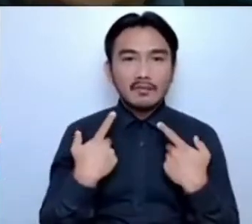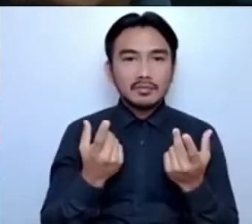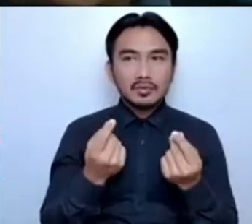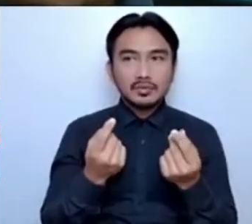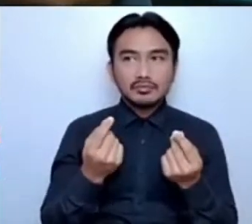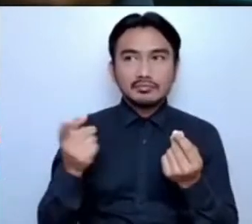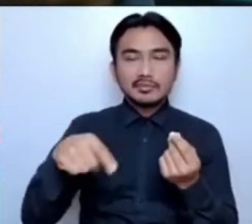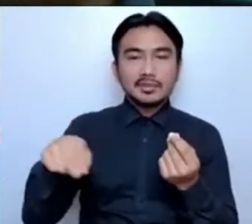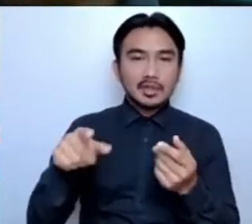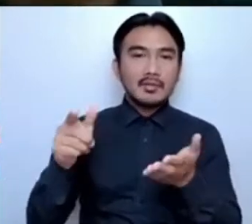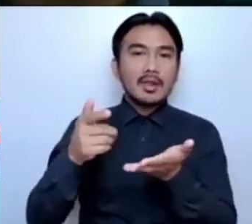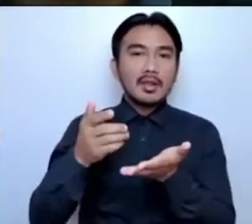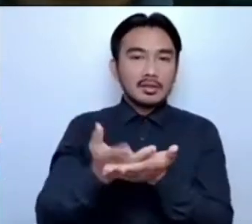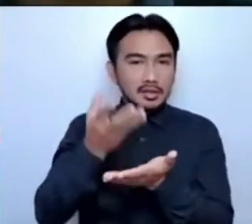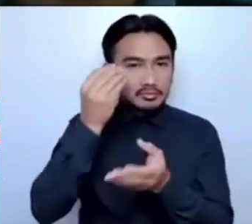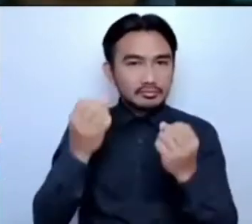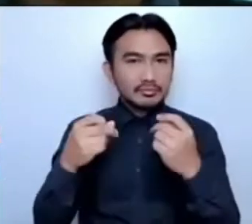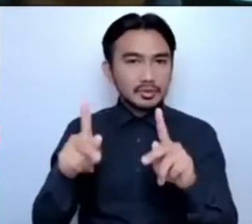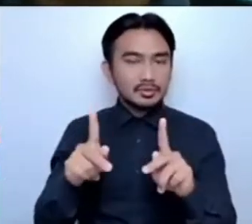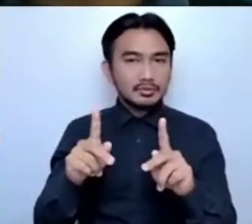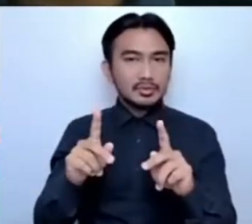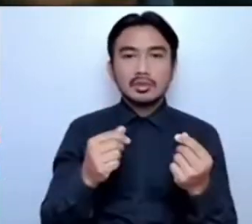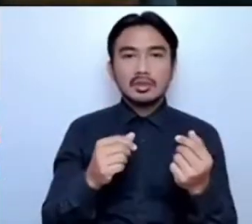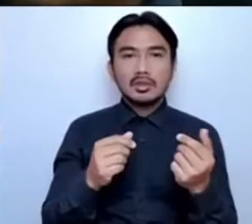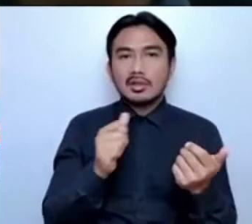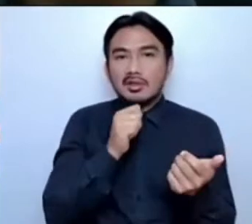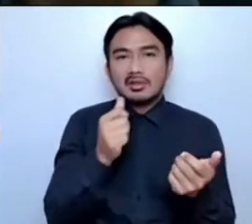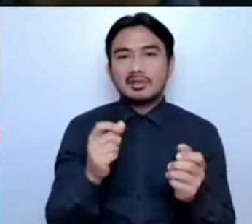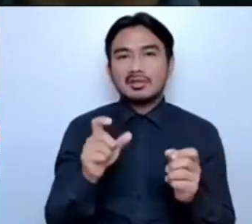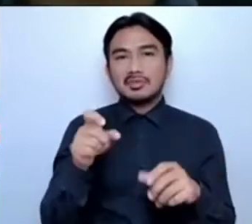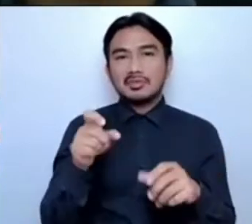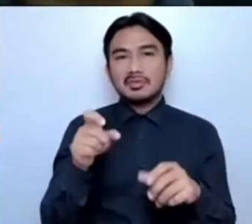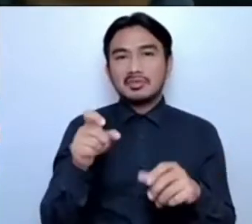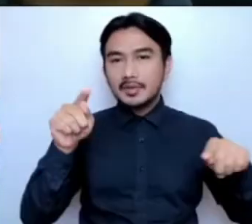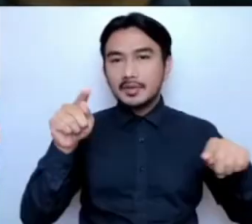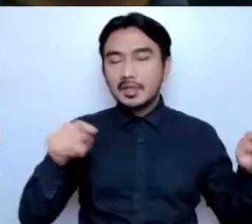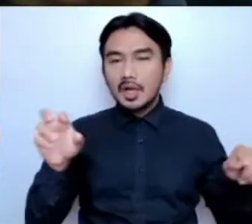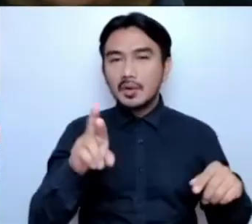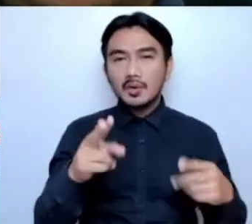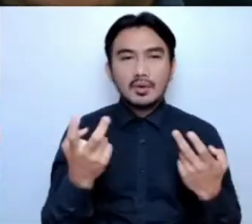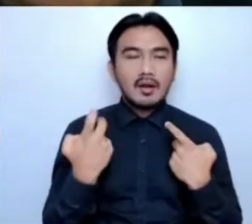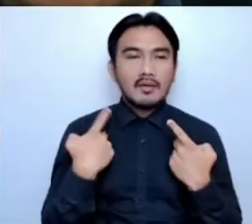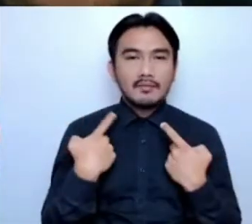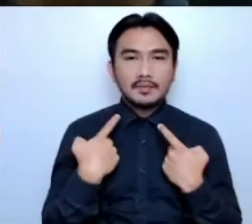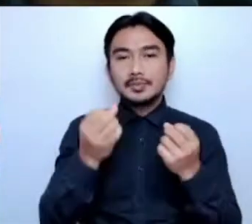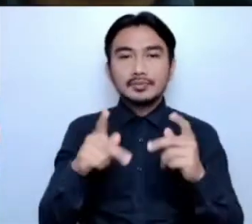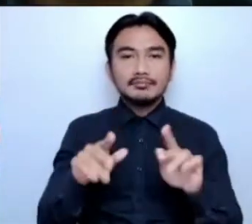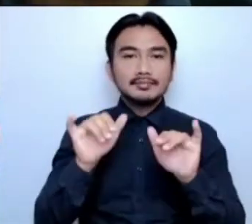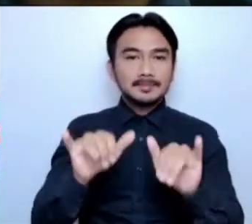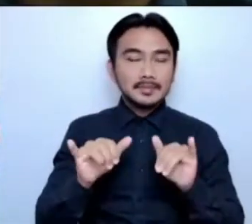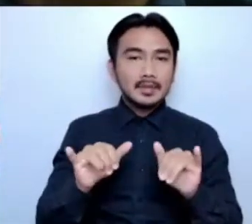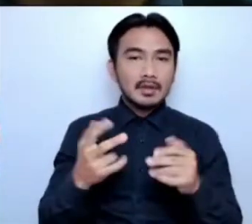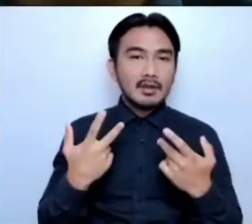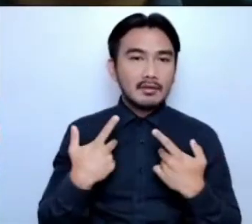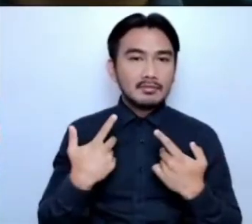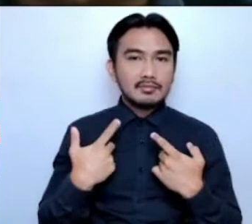are effective, they may not necessarily be varying, but these learning opportunities still engage